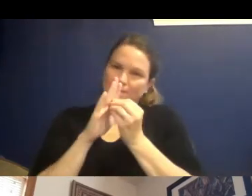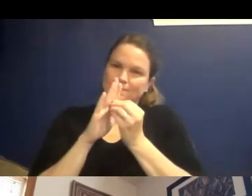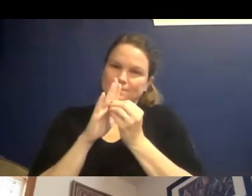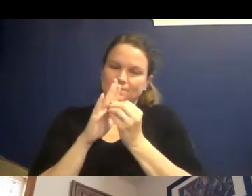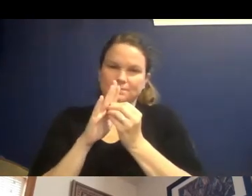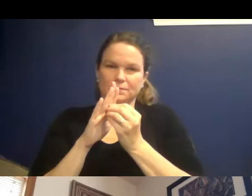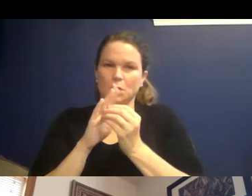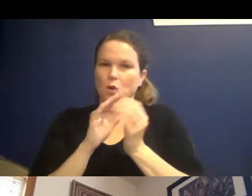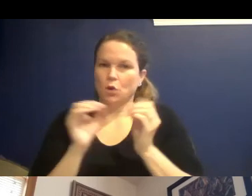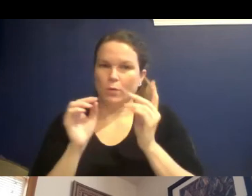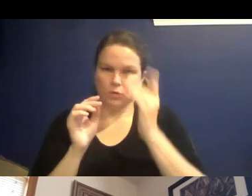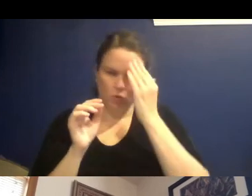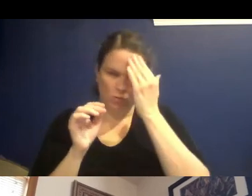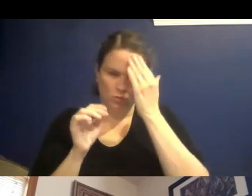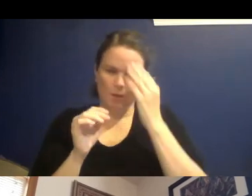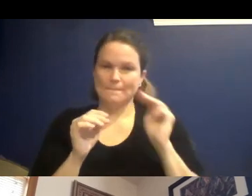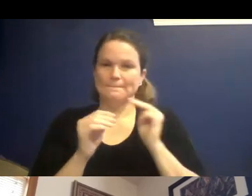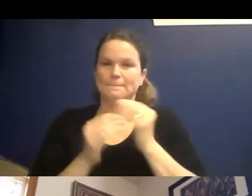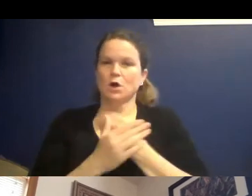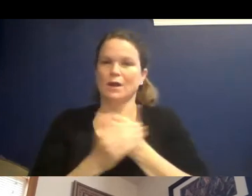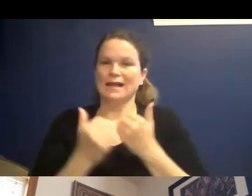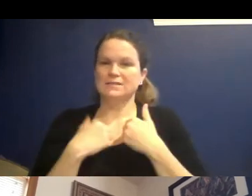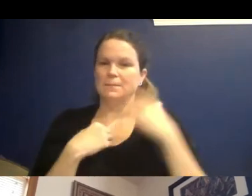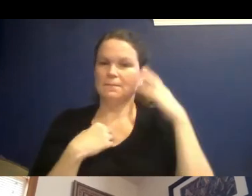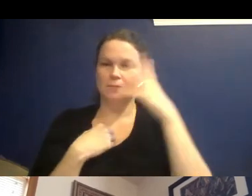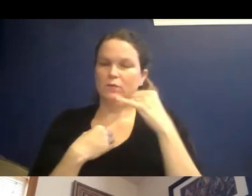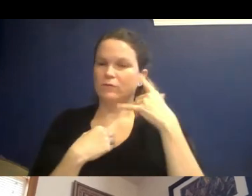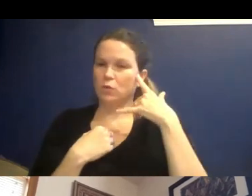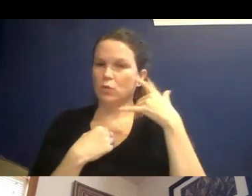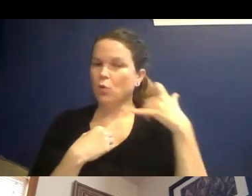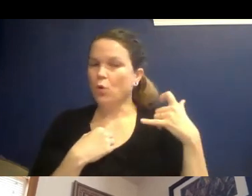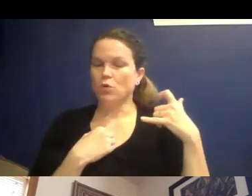why a monarch chrysalis has such beautiful gold dots.